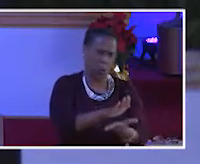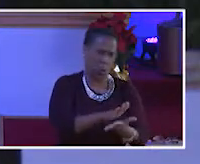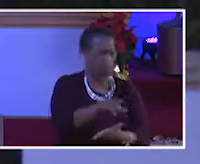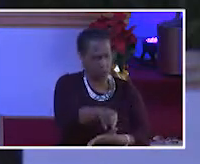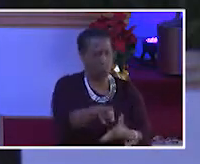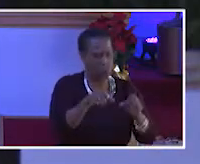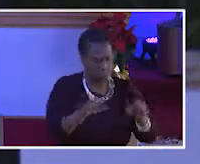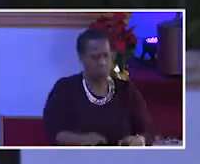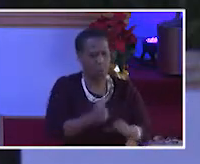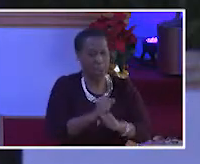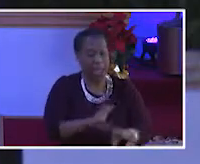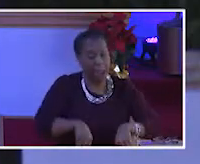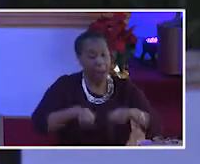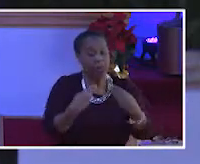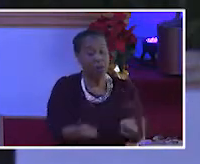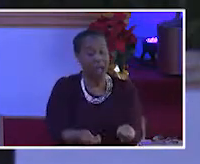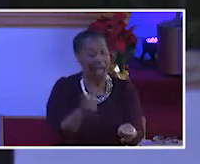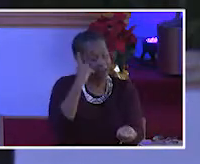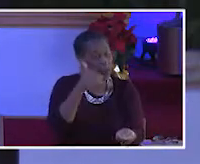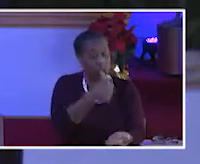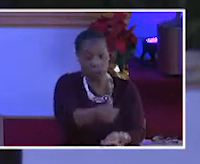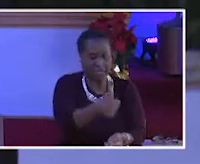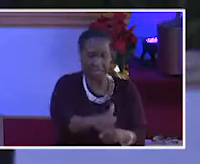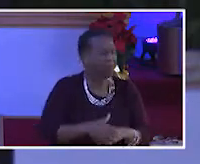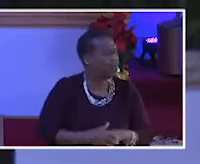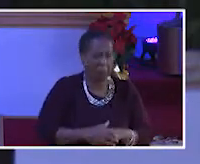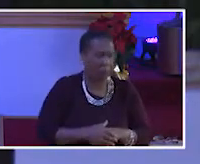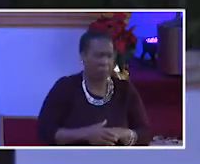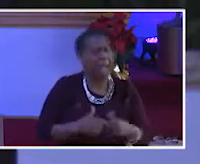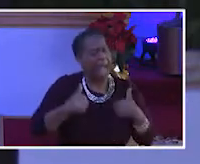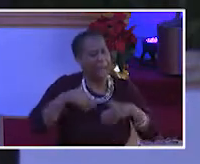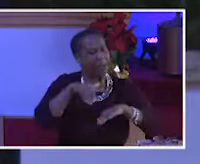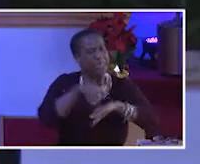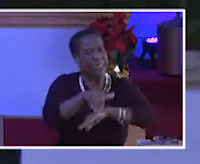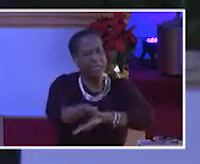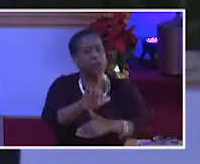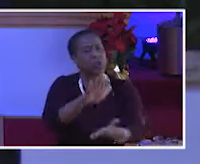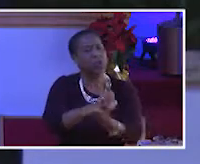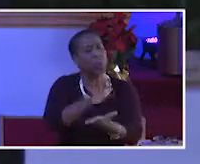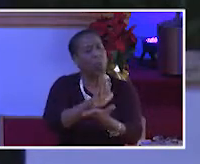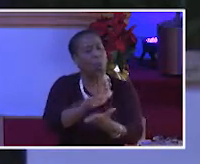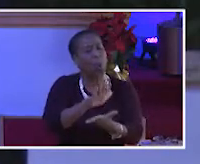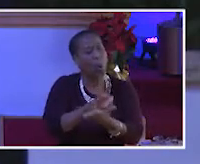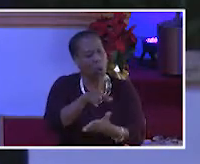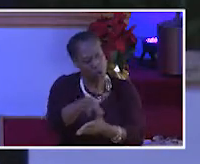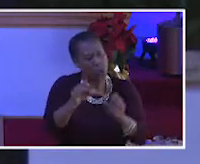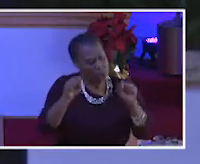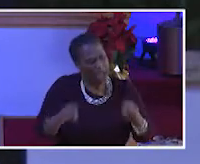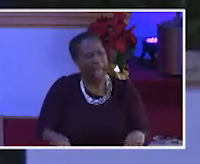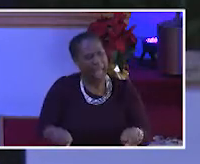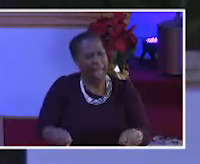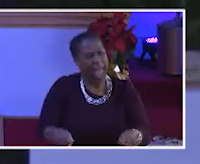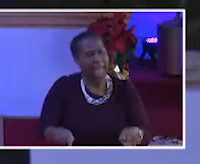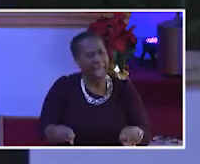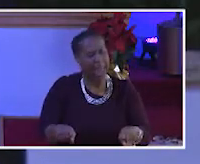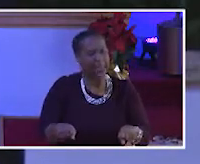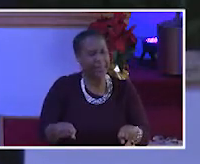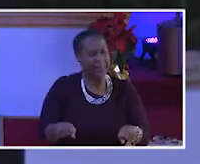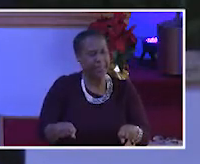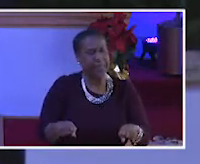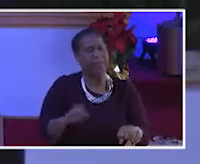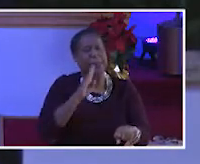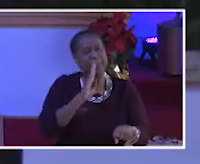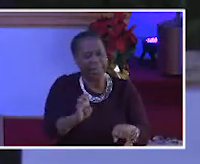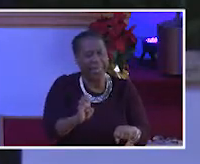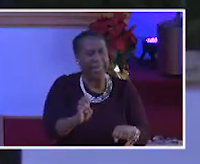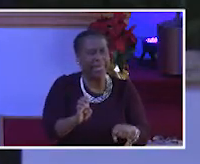you can provide for yourself. I'm not sending you to school so that you can merely be